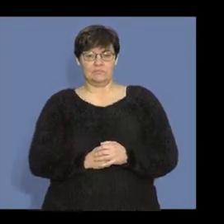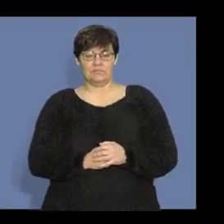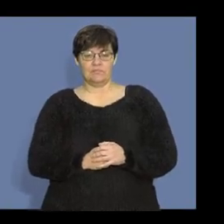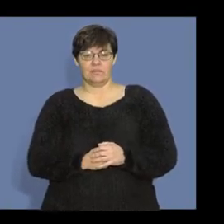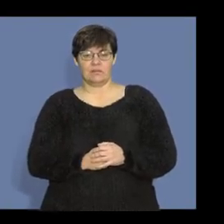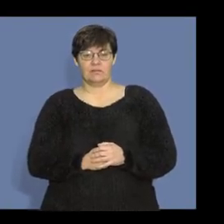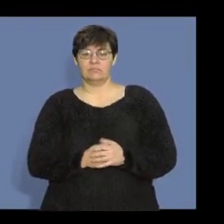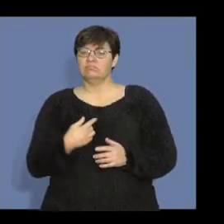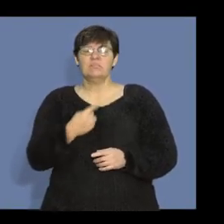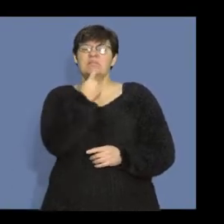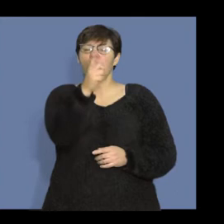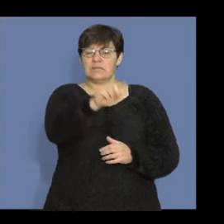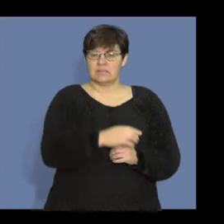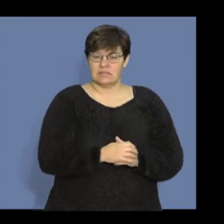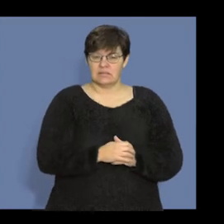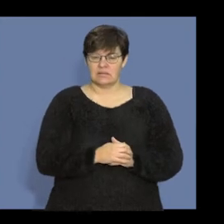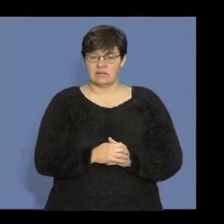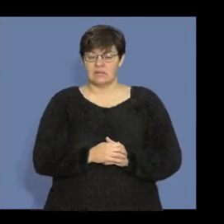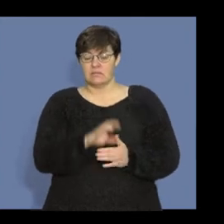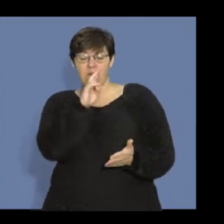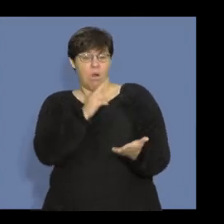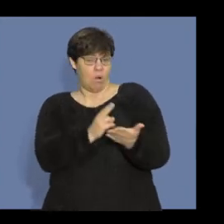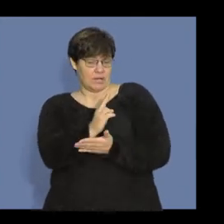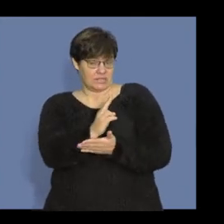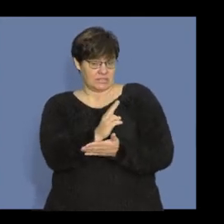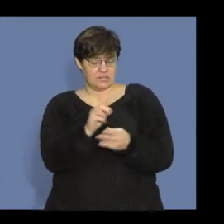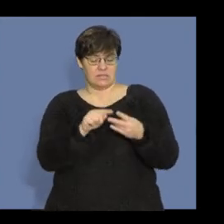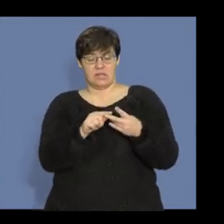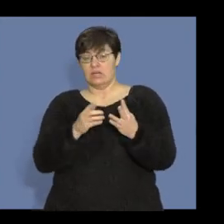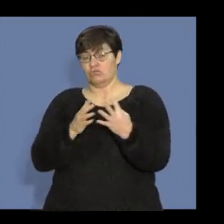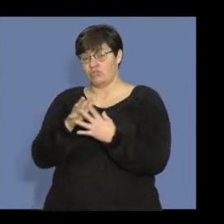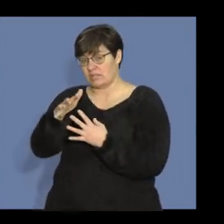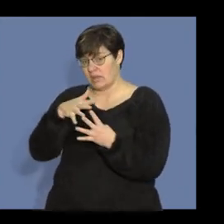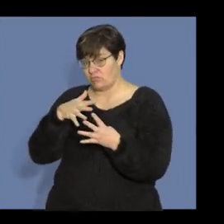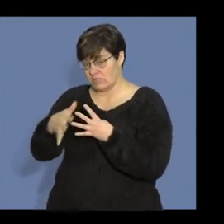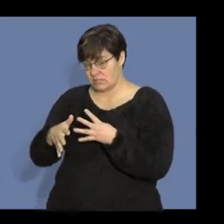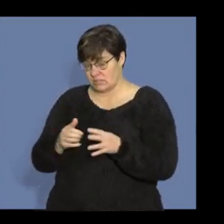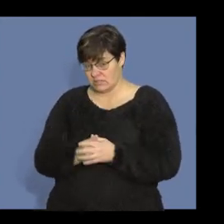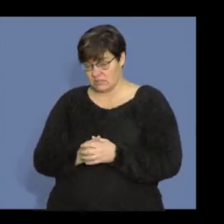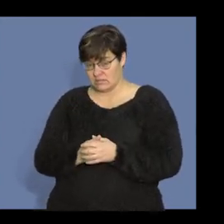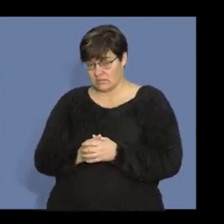Coming back to our point, what did we say? We said honesty, transparency.